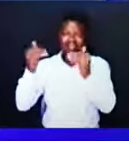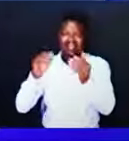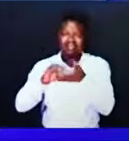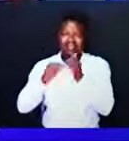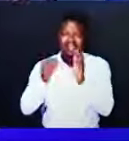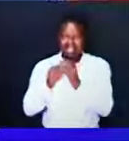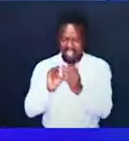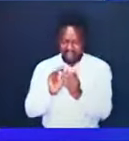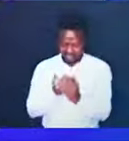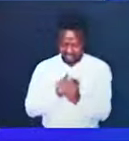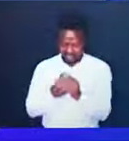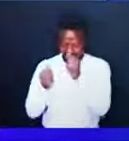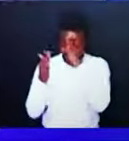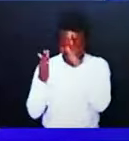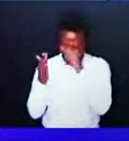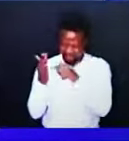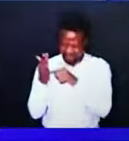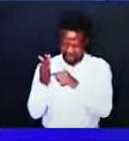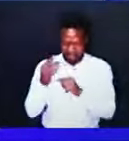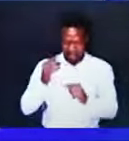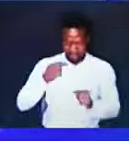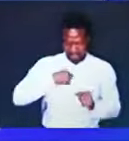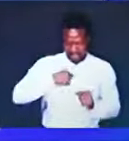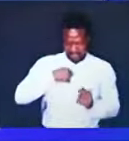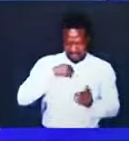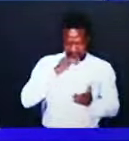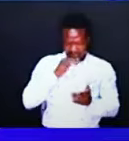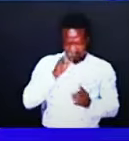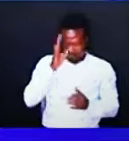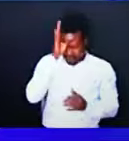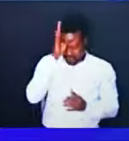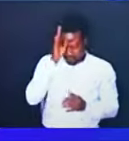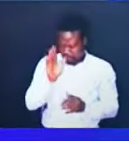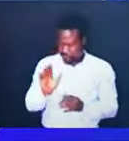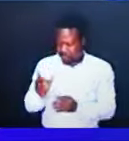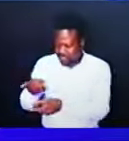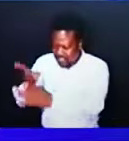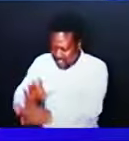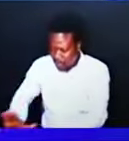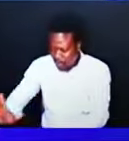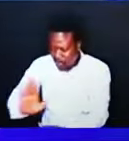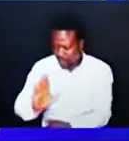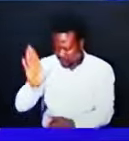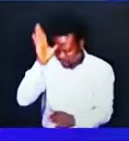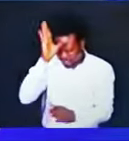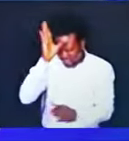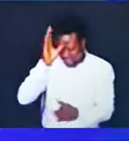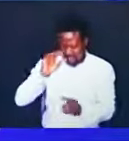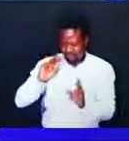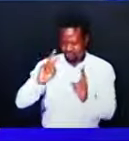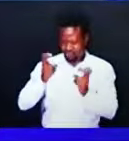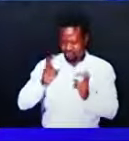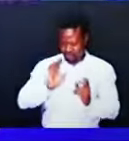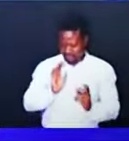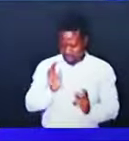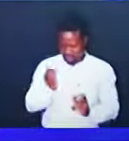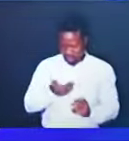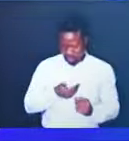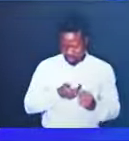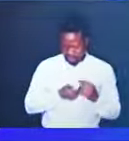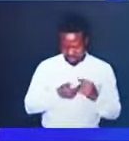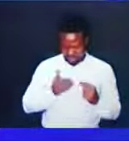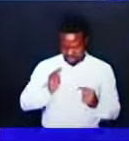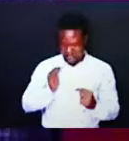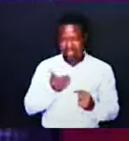His Father and the disciples' Father. Nani ochreni say, E yon no, and yes, you are for Nina, Wangeja. Hallowed